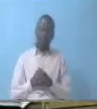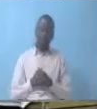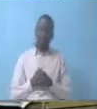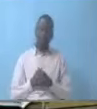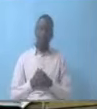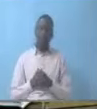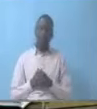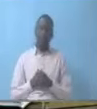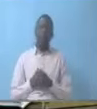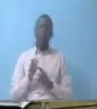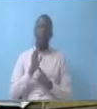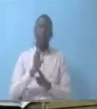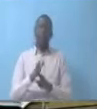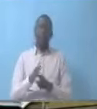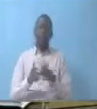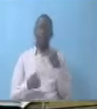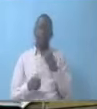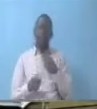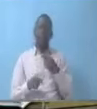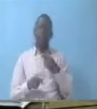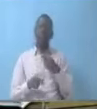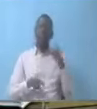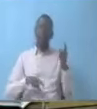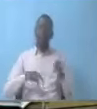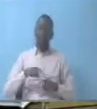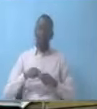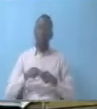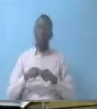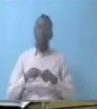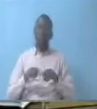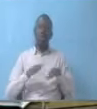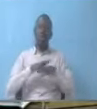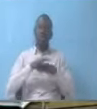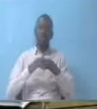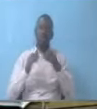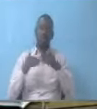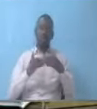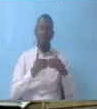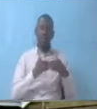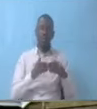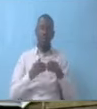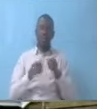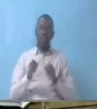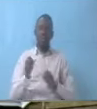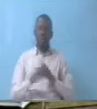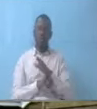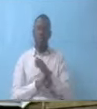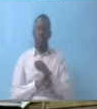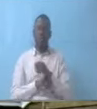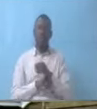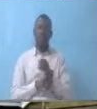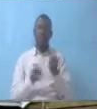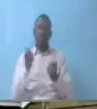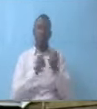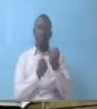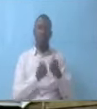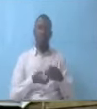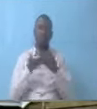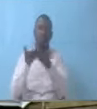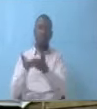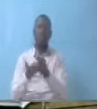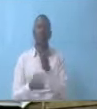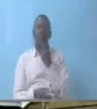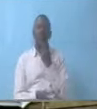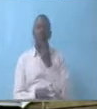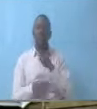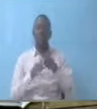If I'm accused or charged under the act, and I simply pass my motor vehicle to my nephew or my wife, of course,